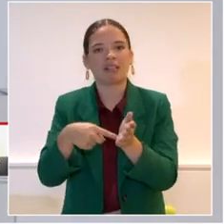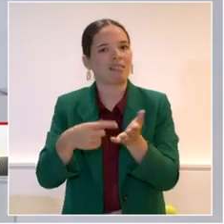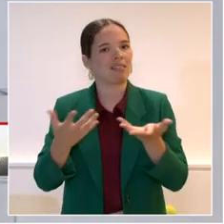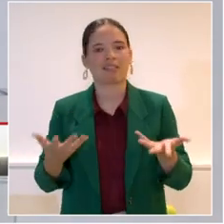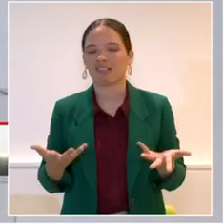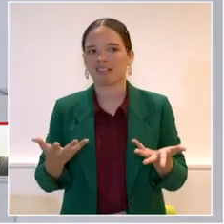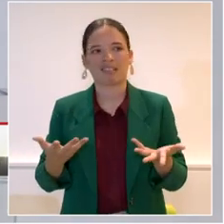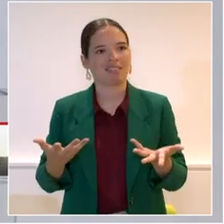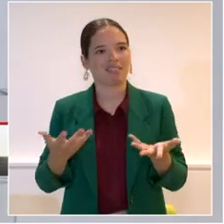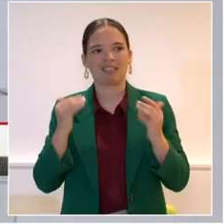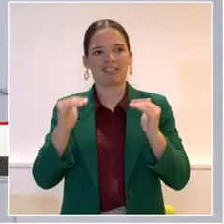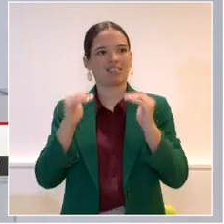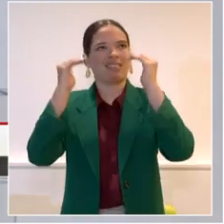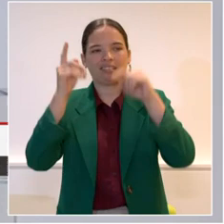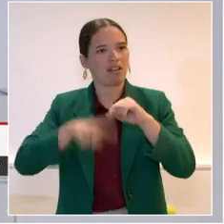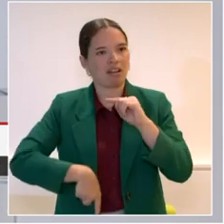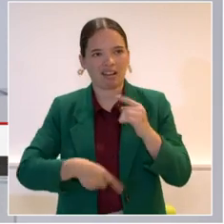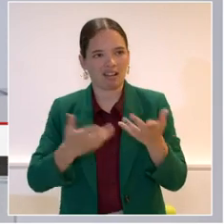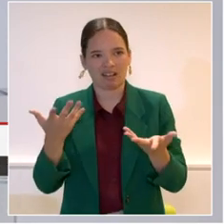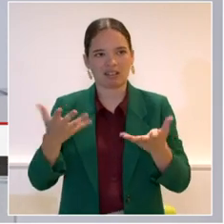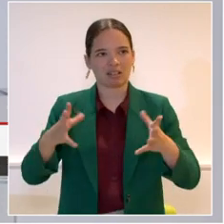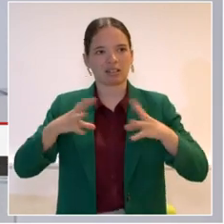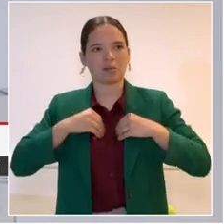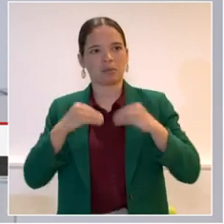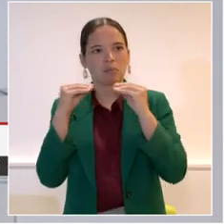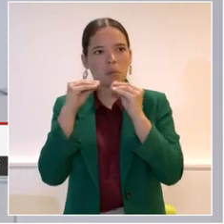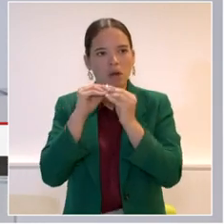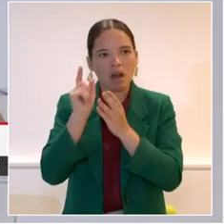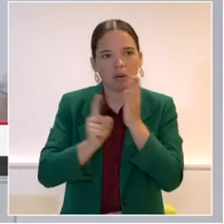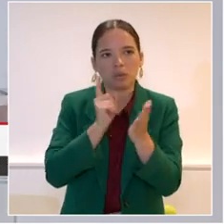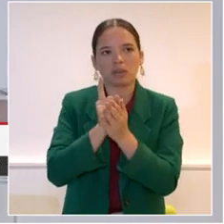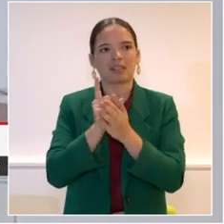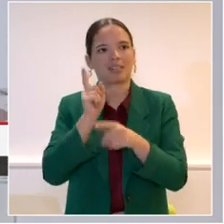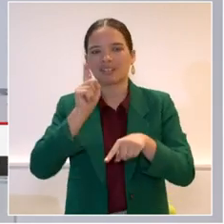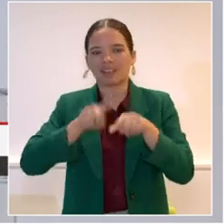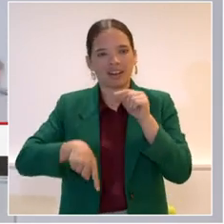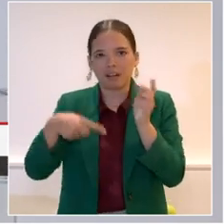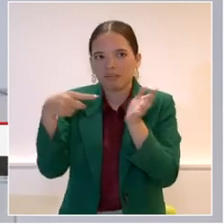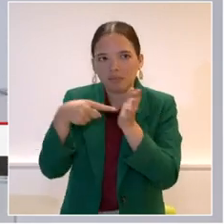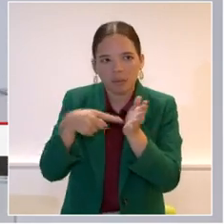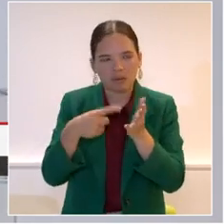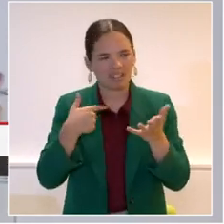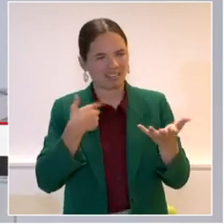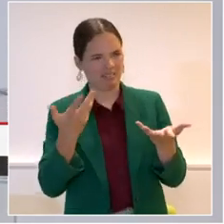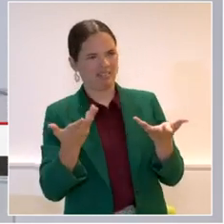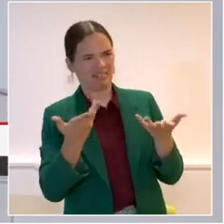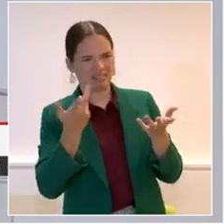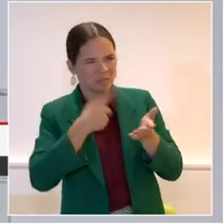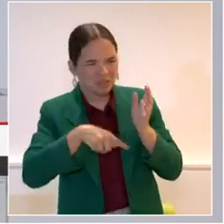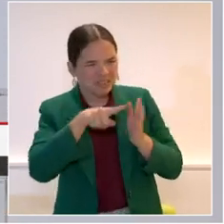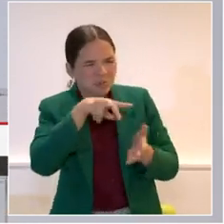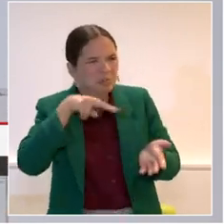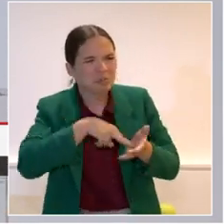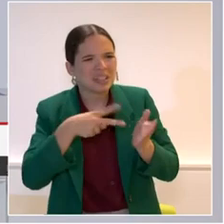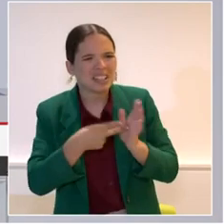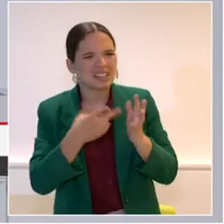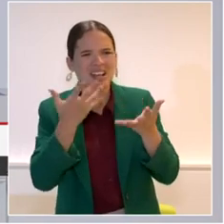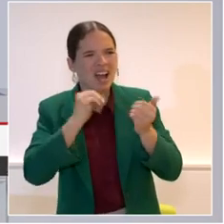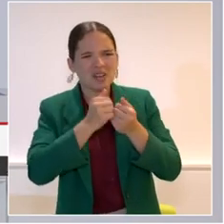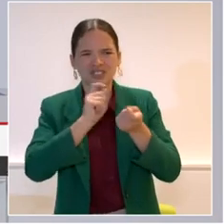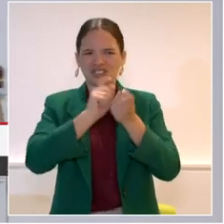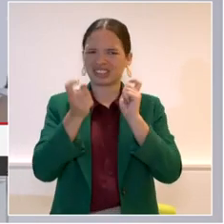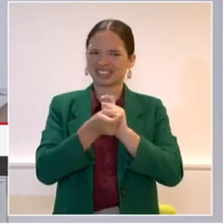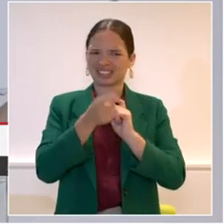promoted or take more hours." And as I looked at, well, what does that mean and what would it look like to change it because we don't